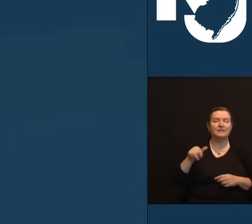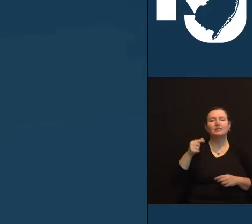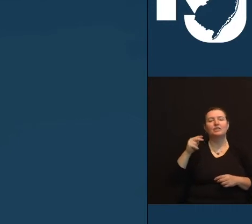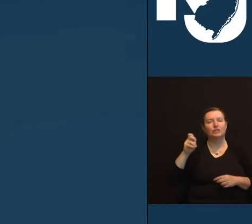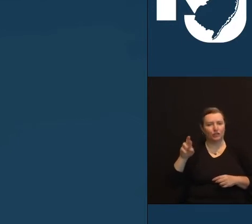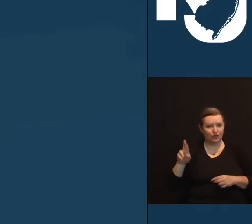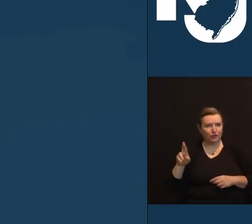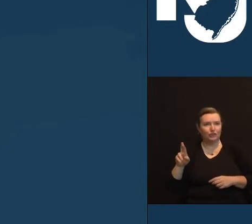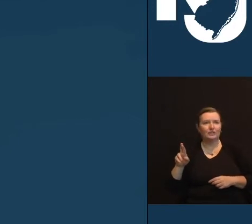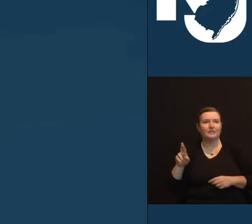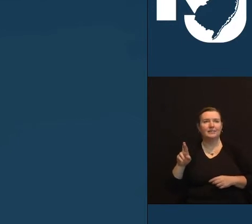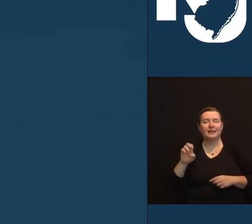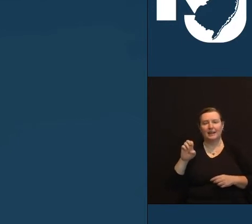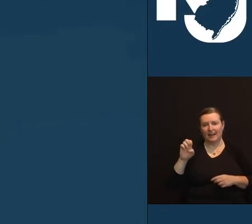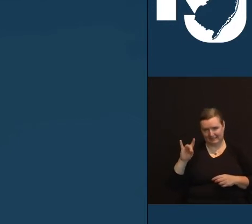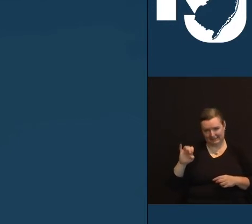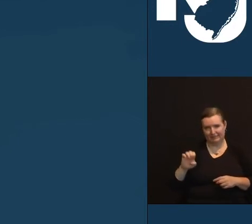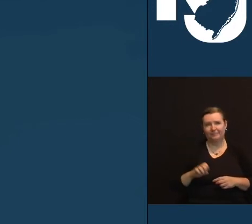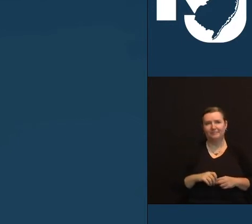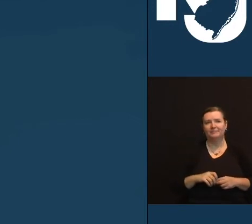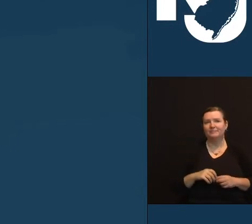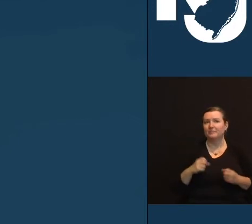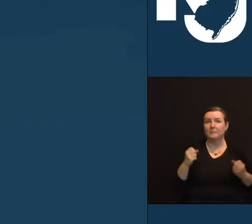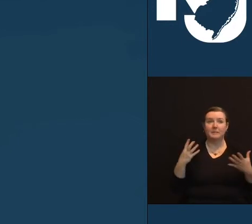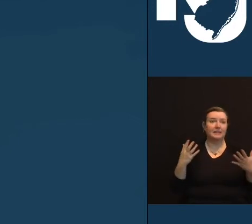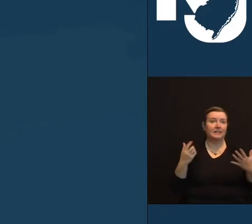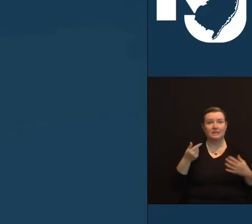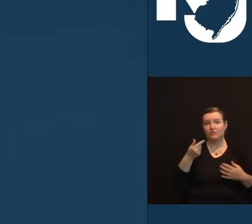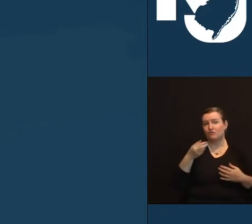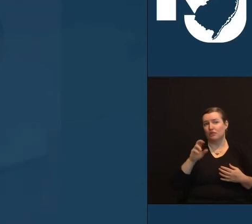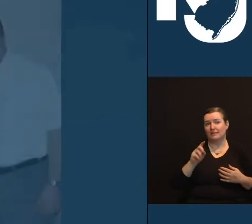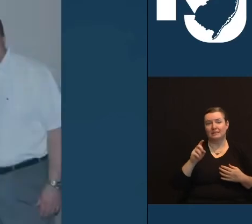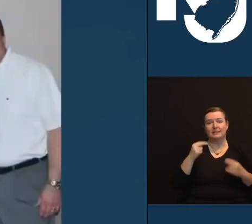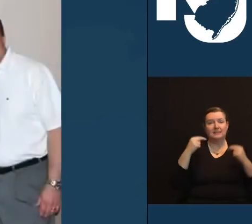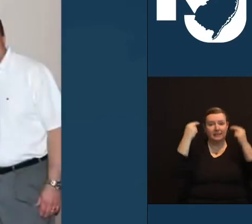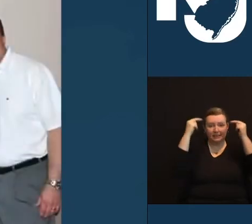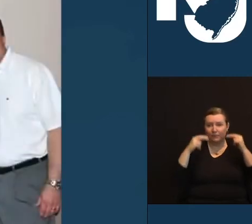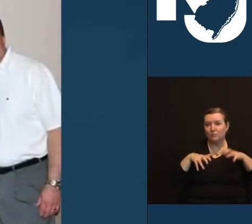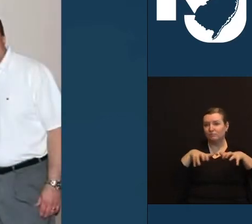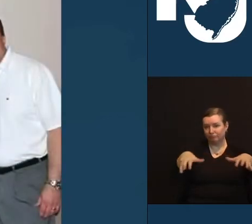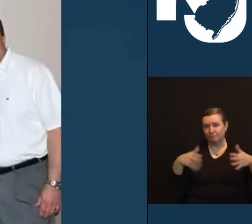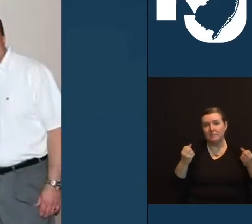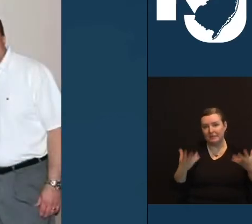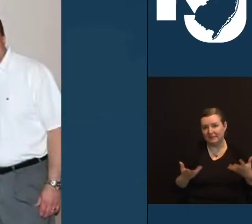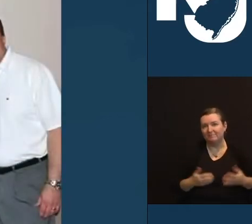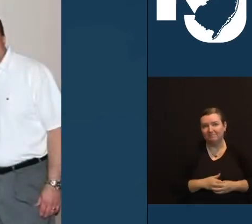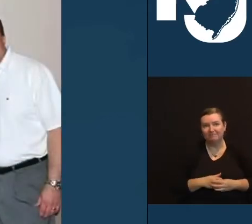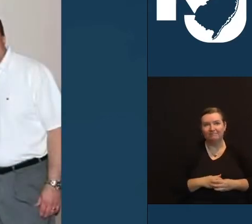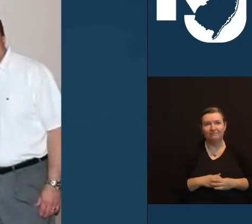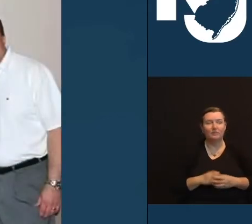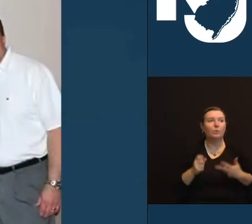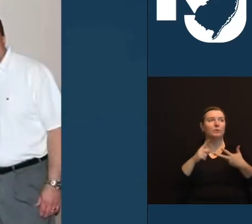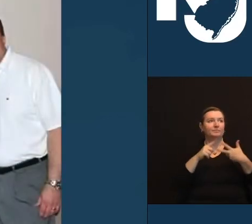nephews. God bless her and watch over her. And reason number 3, folks, is Rosalie